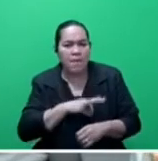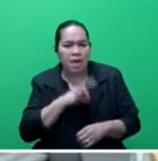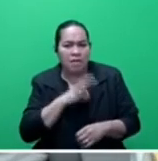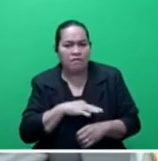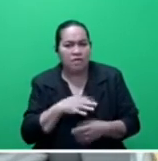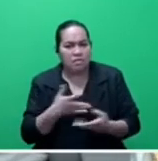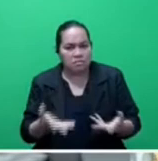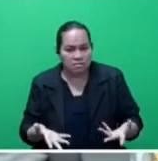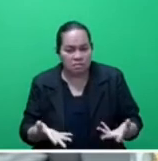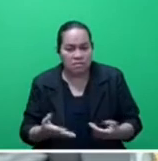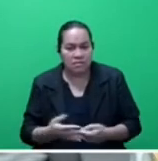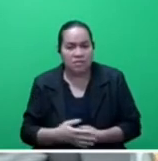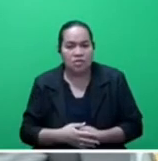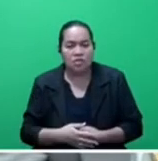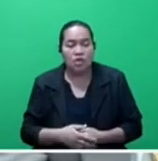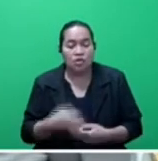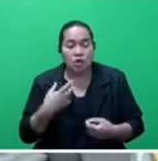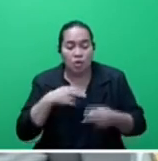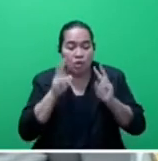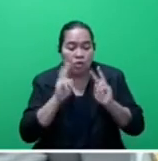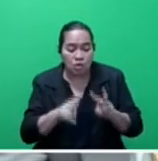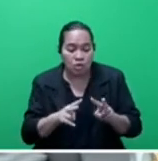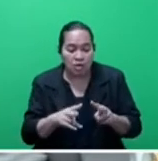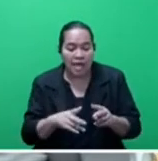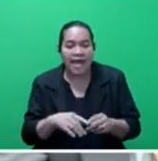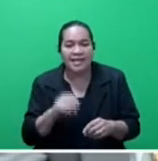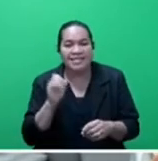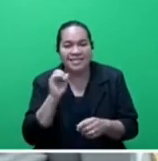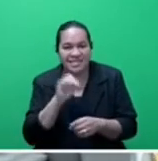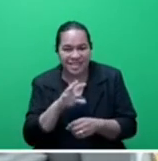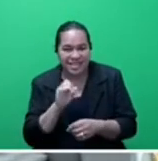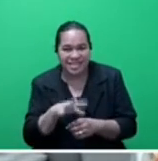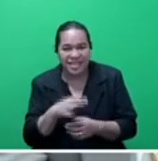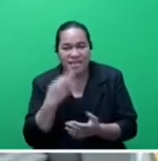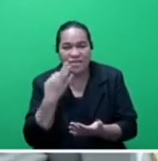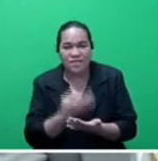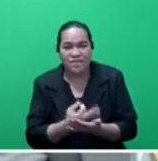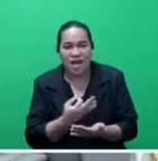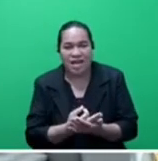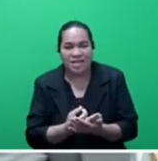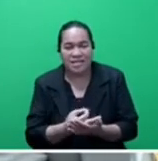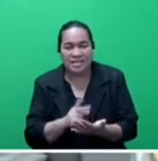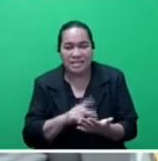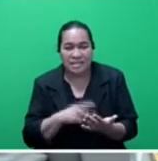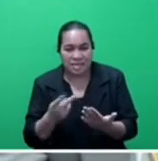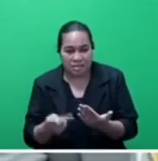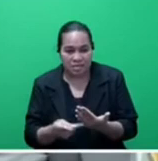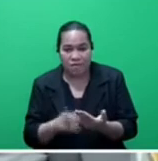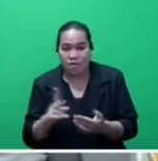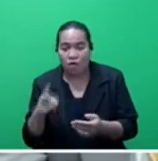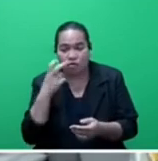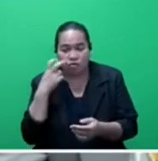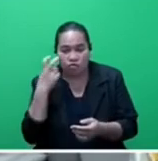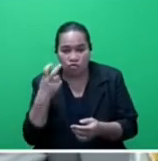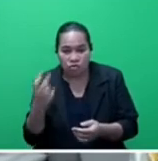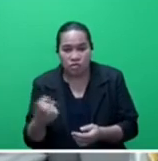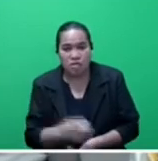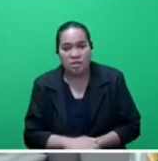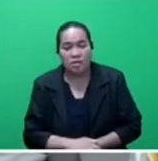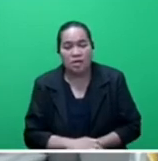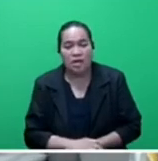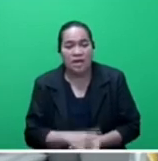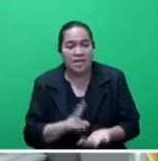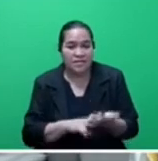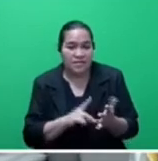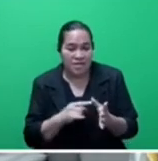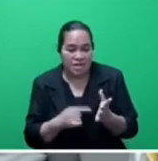of course, we'll also look at the tax refund scheme for tourists, because we believe that Fiji is attractive enough, we don't need